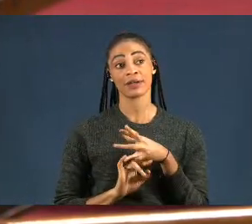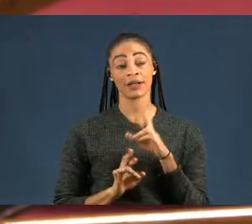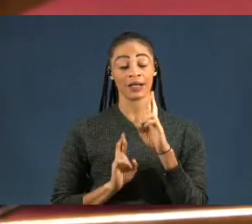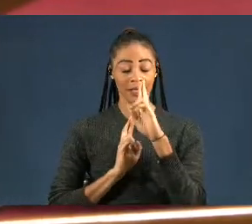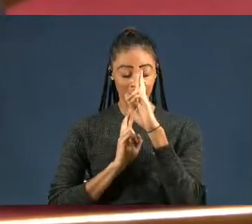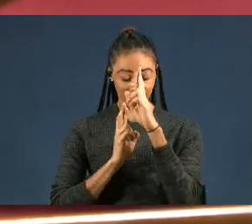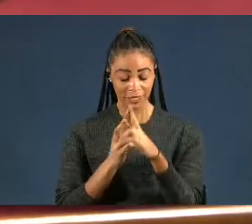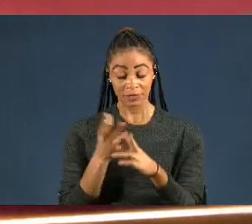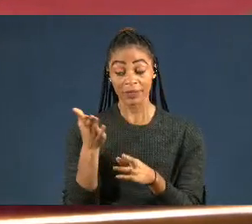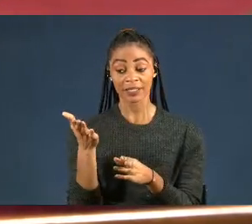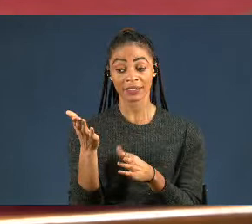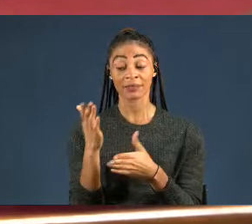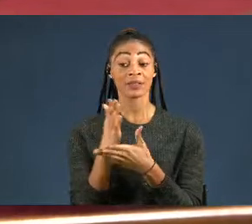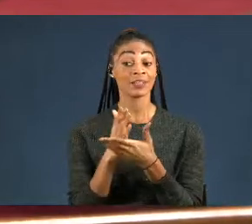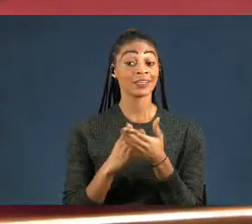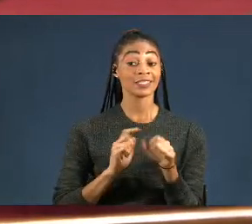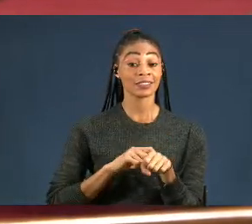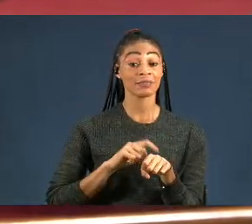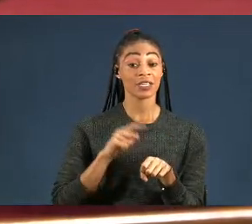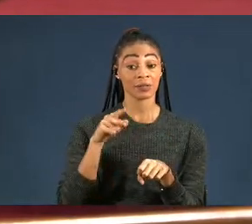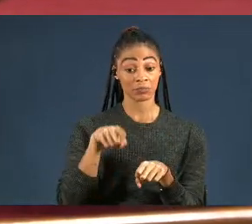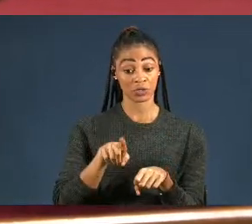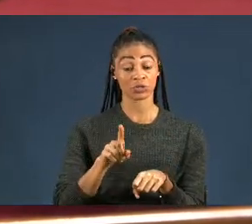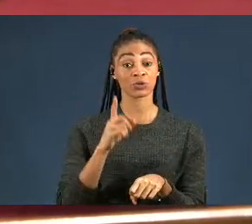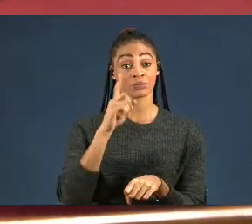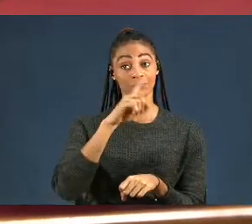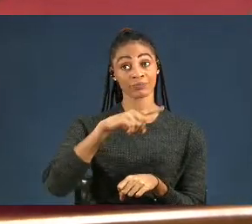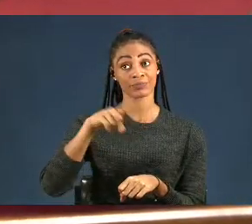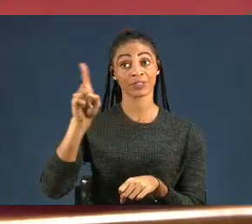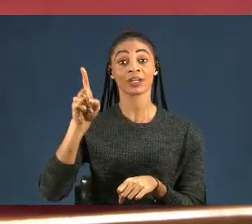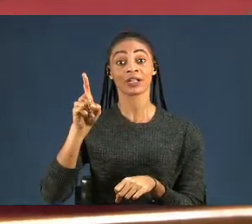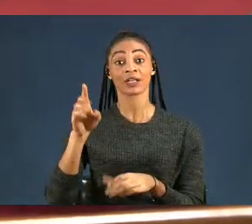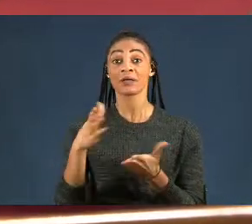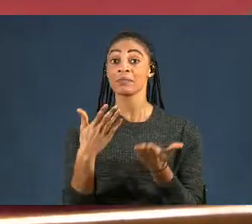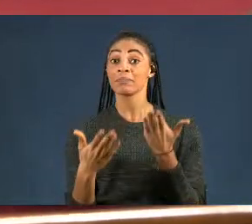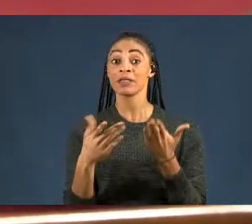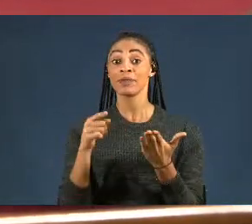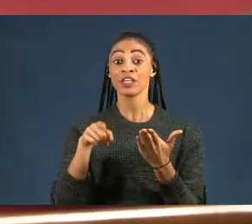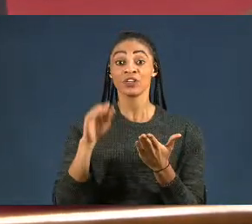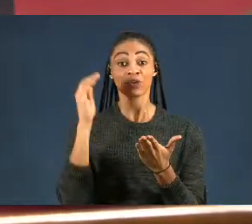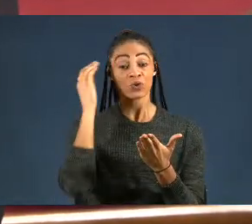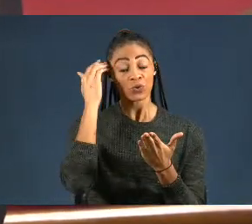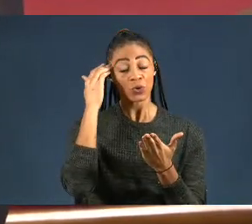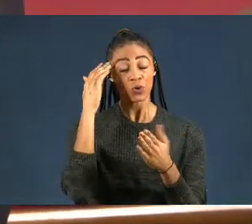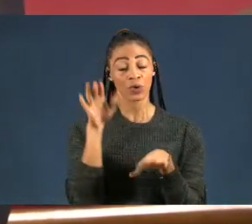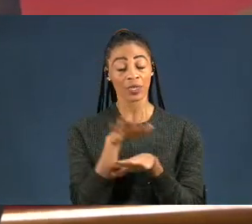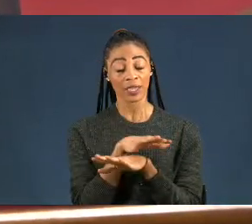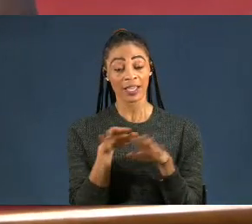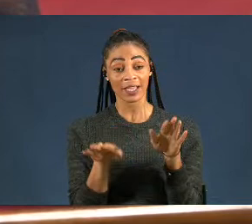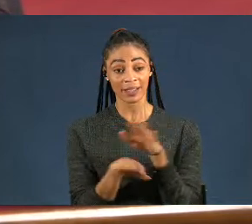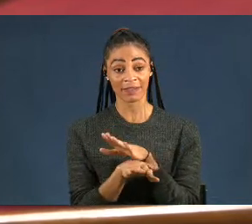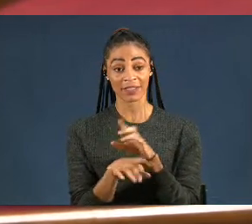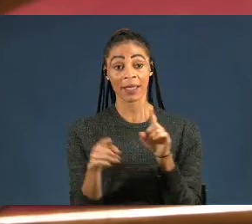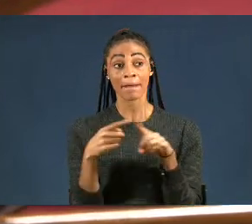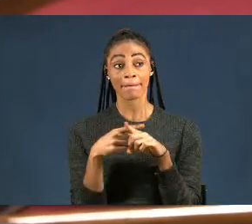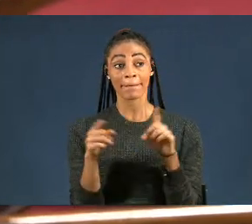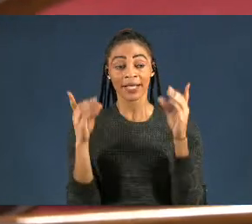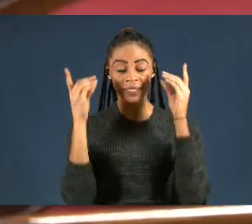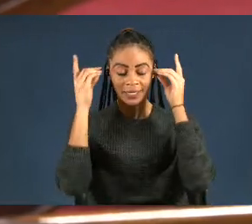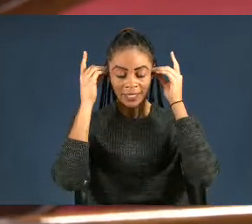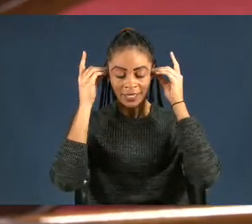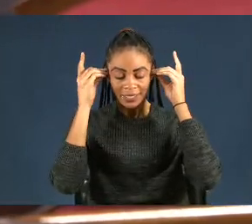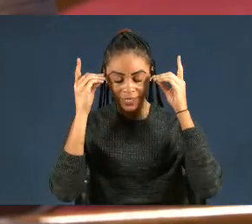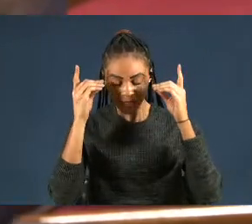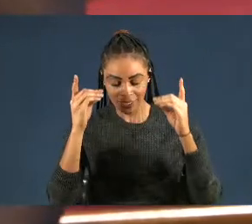right. Sometimes even you know everything, but you say, okay, you have said,